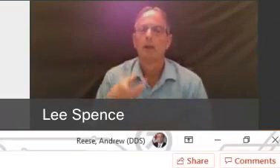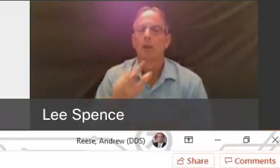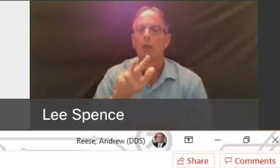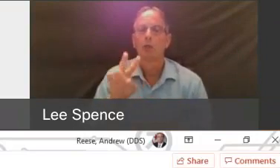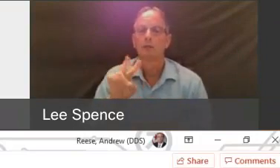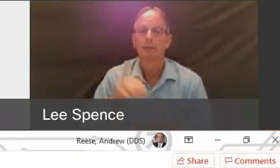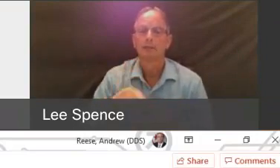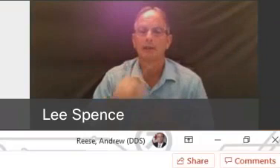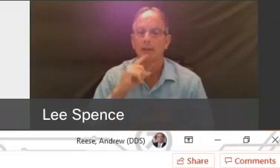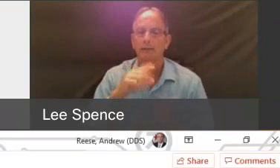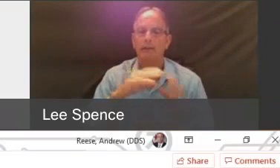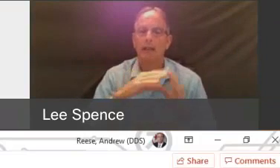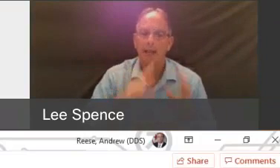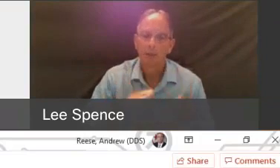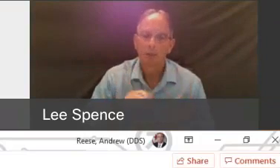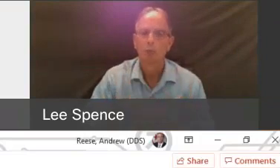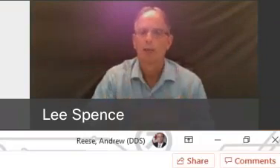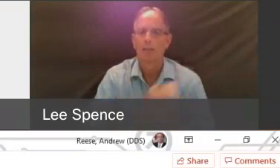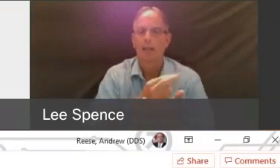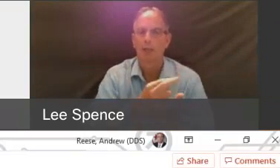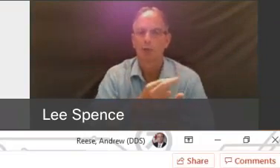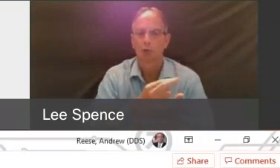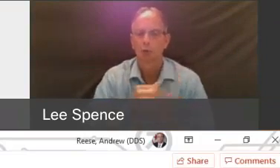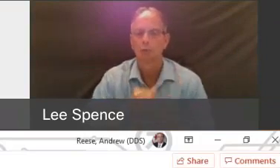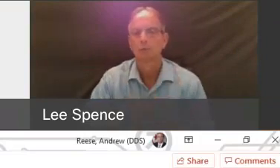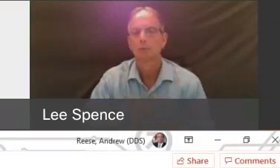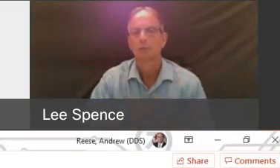37 in residential habilitation,